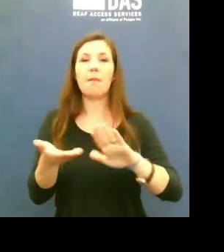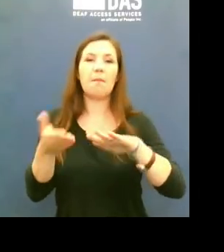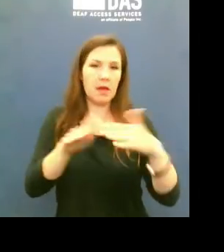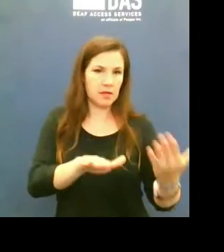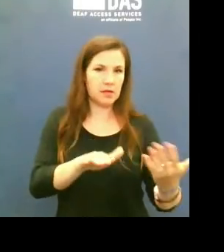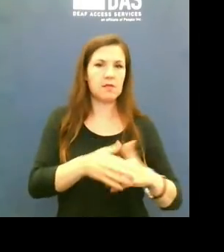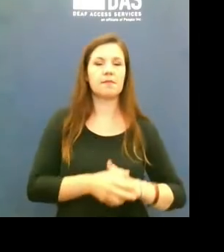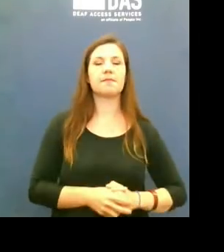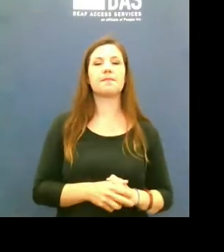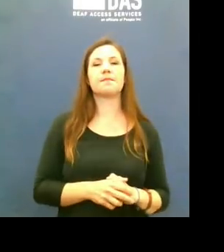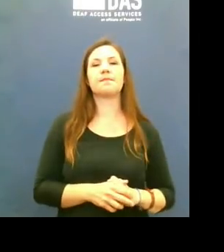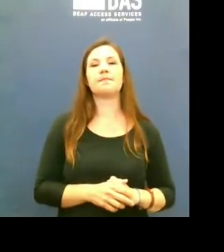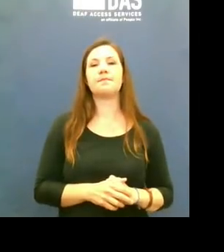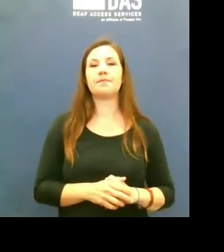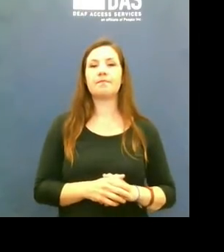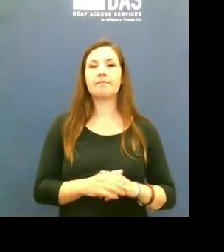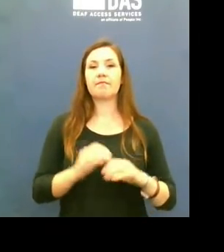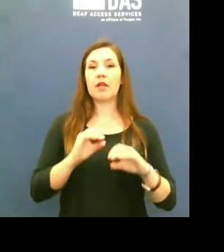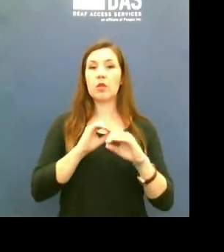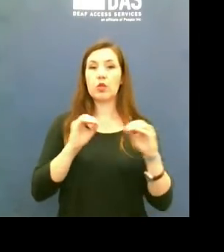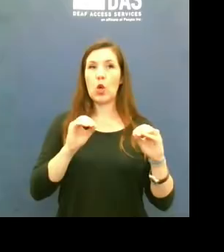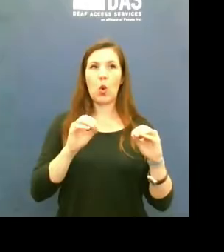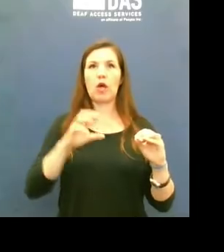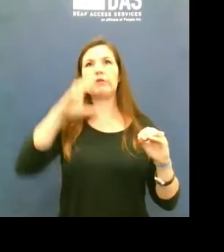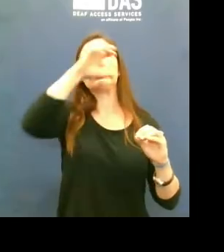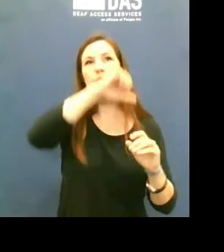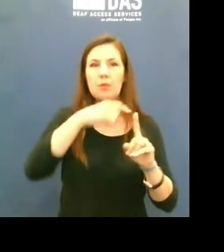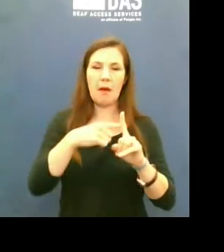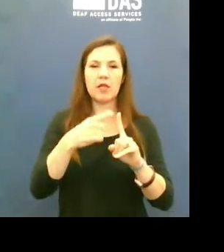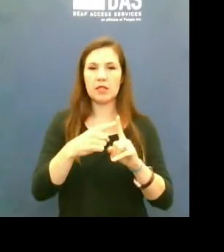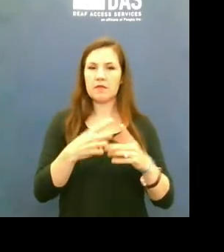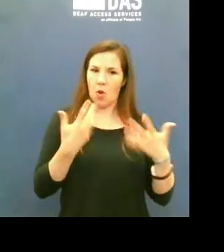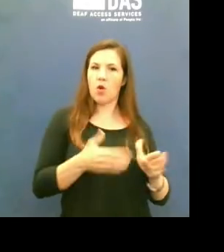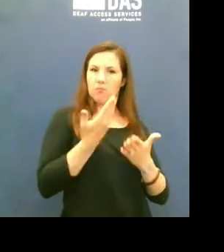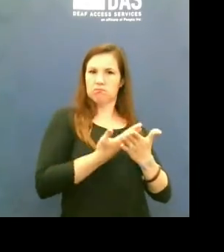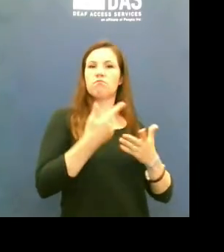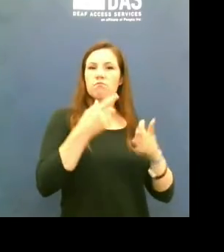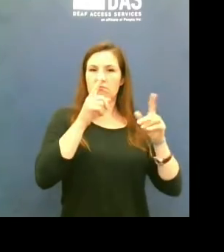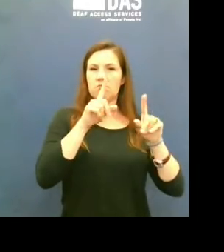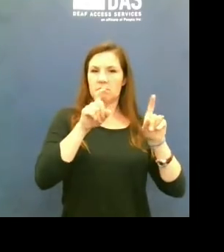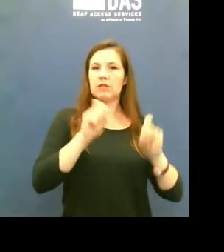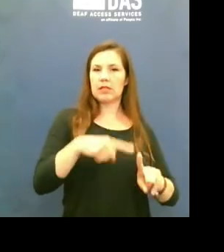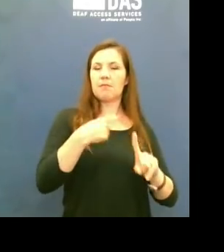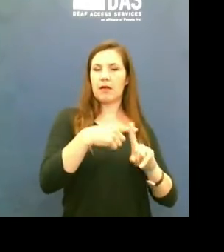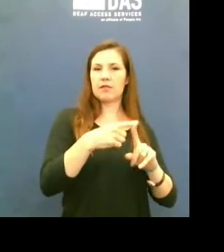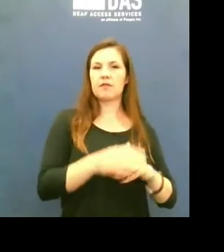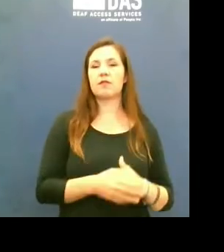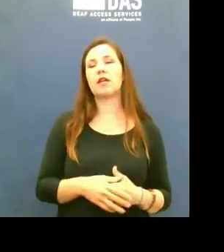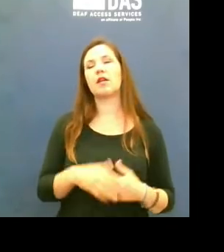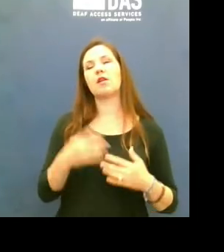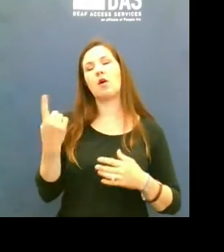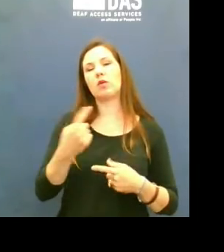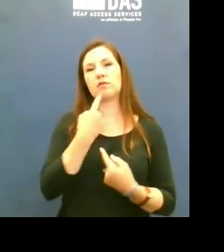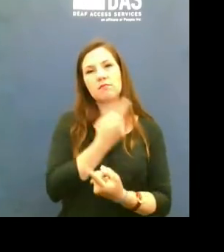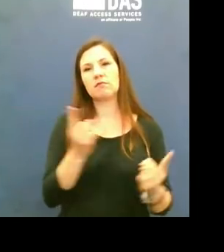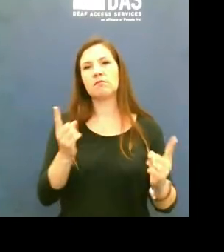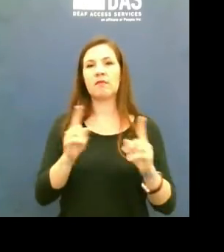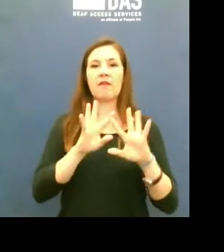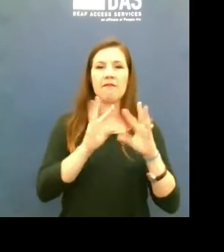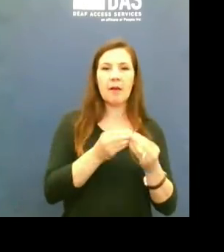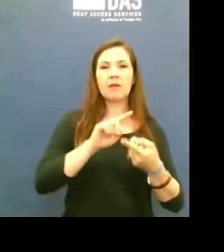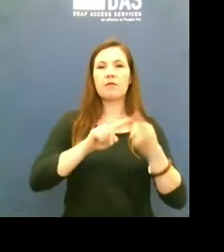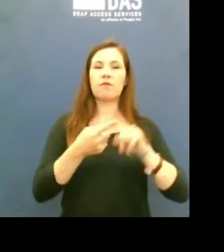alive, and there are no presumed positives. And as always, I offer my deepest condolences to the friends and family of those who've